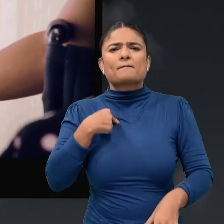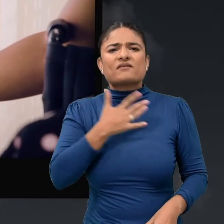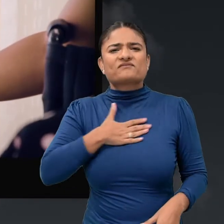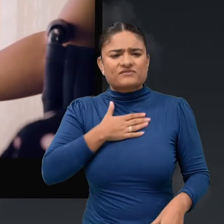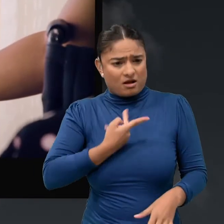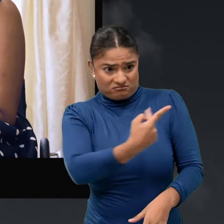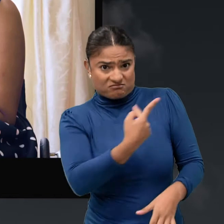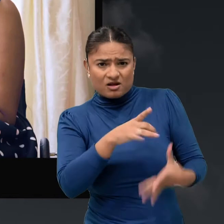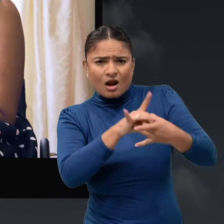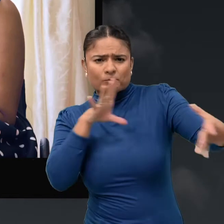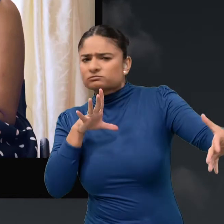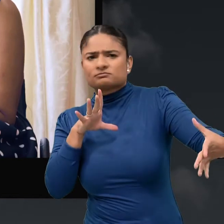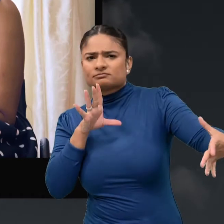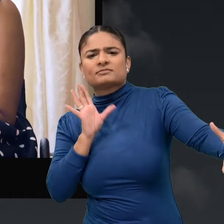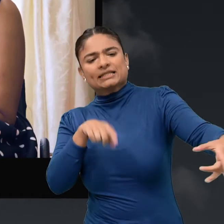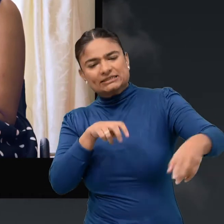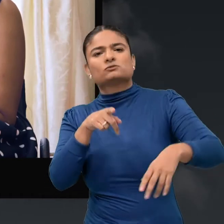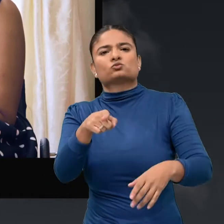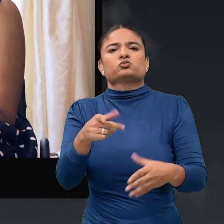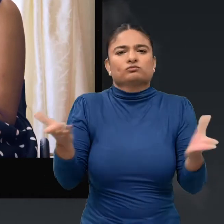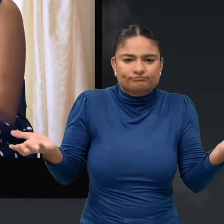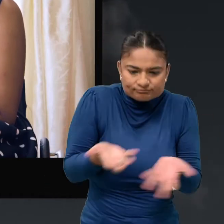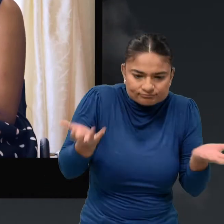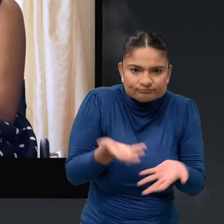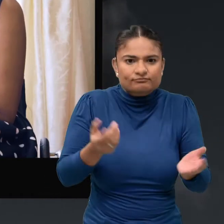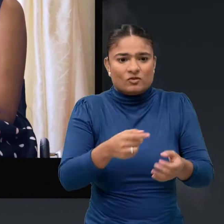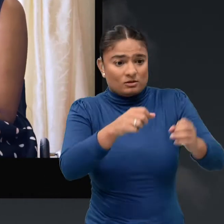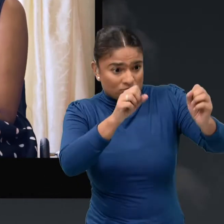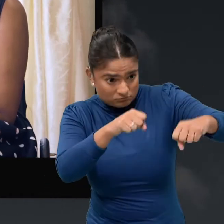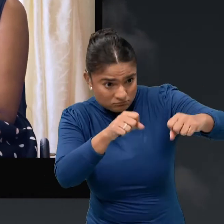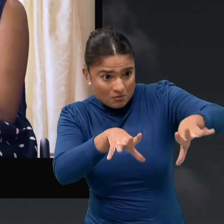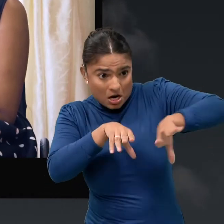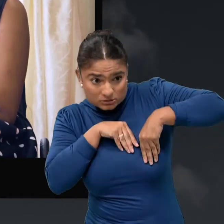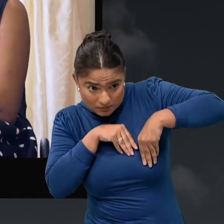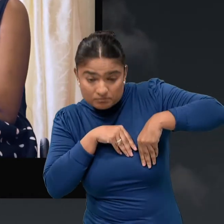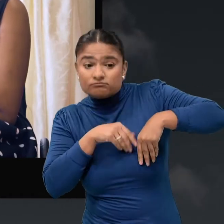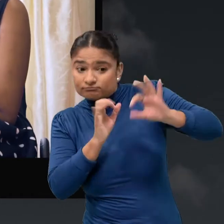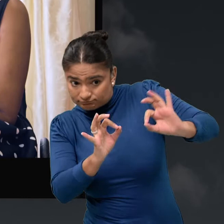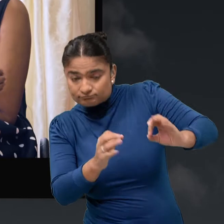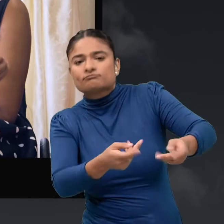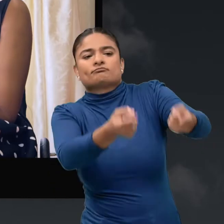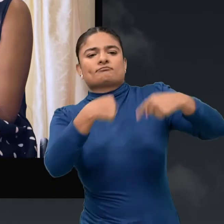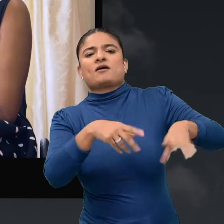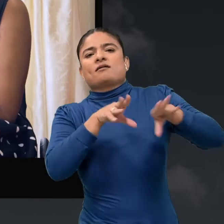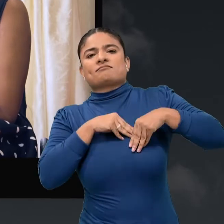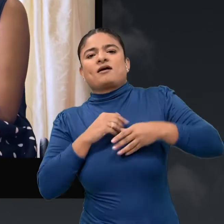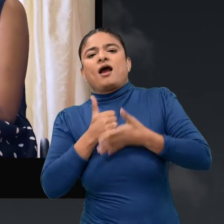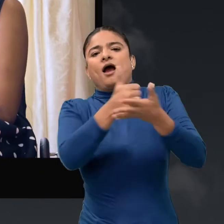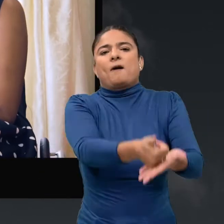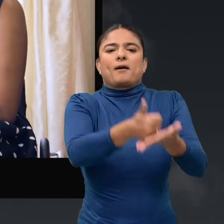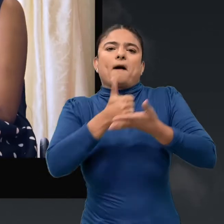There's a bit of a disconnect, and it goes as far as just reaching a consensus on how we